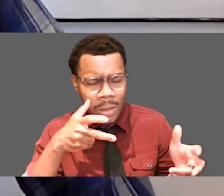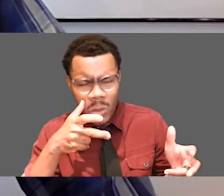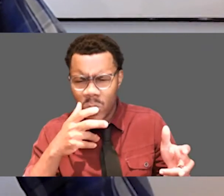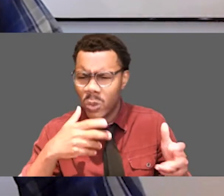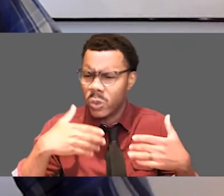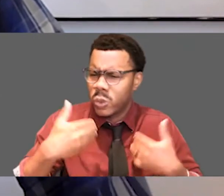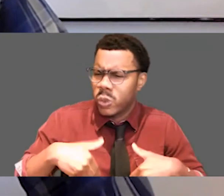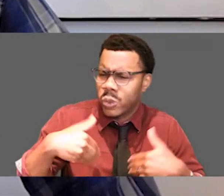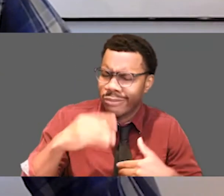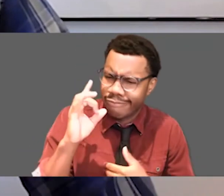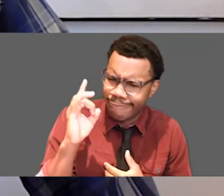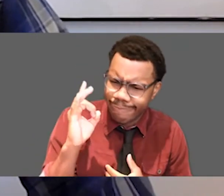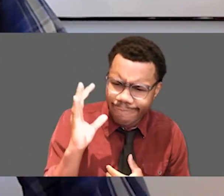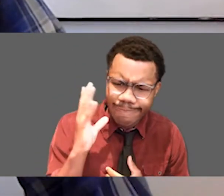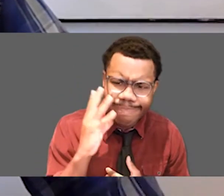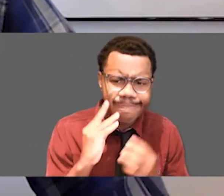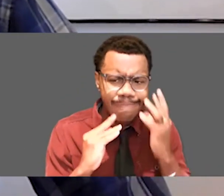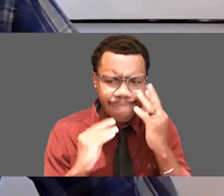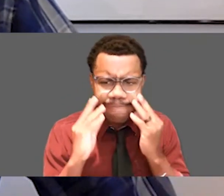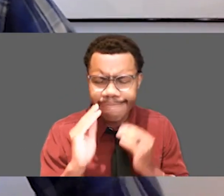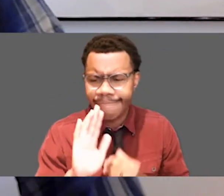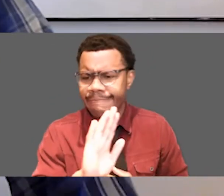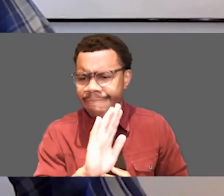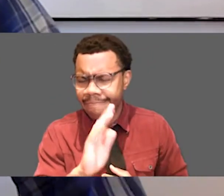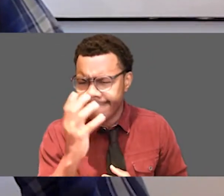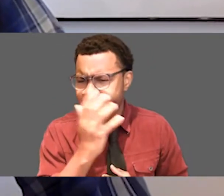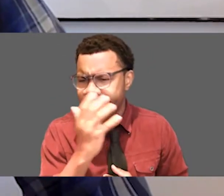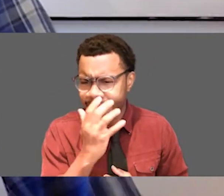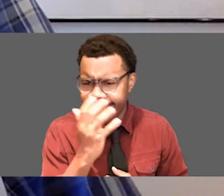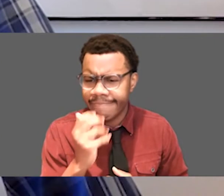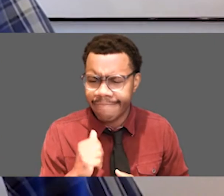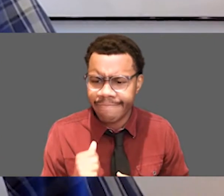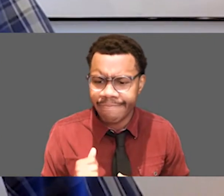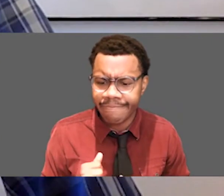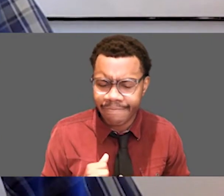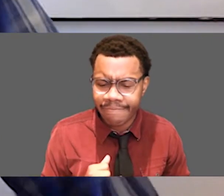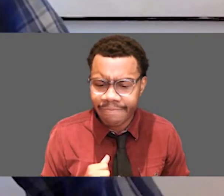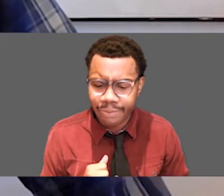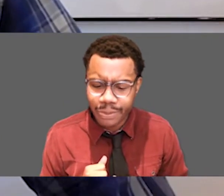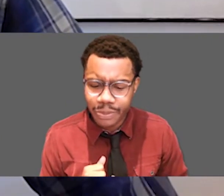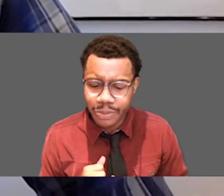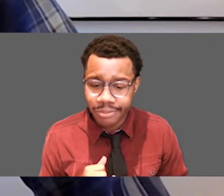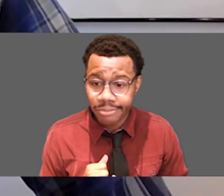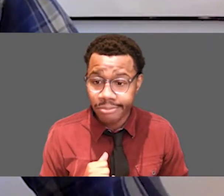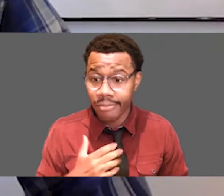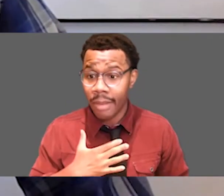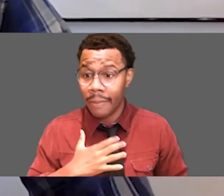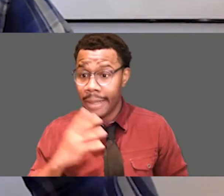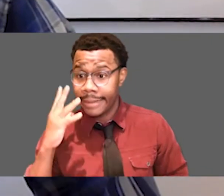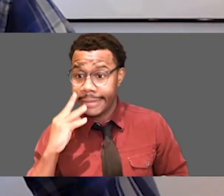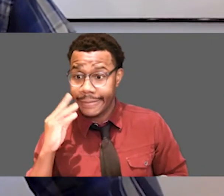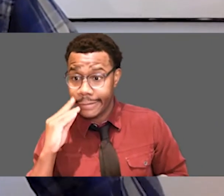brutal and dire circumstances that they come from. Certainly ones that would make my